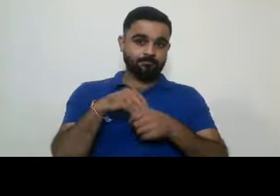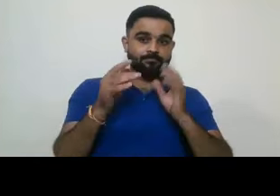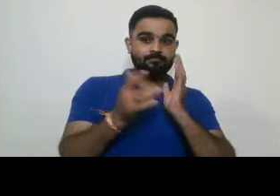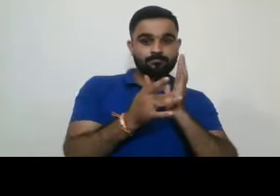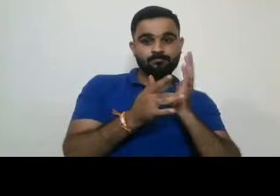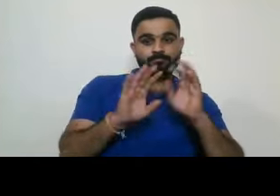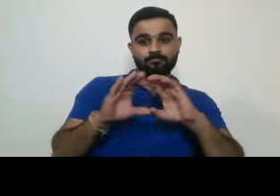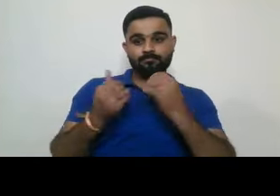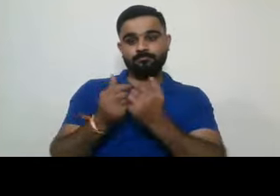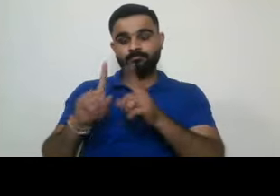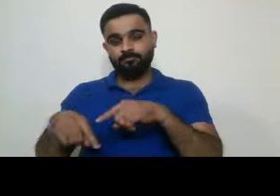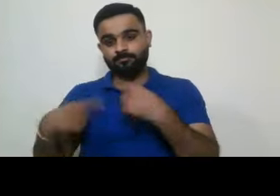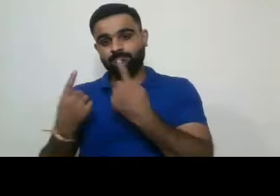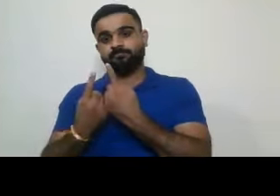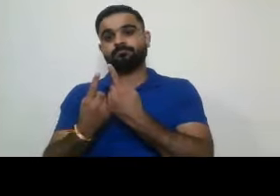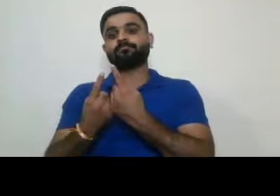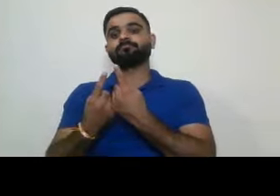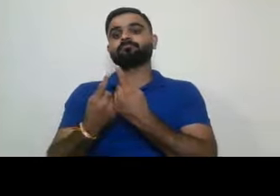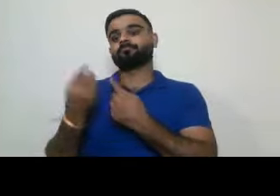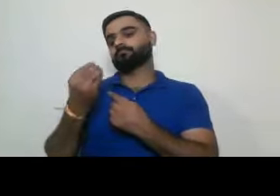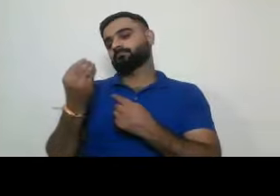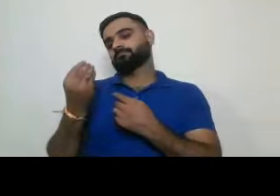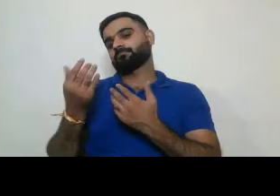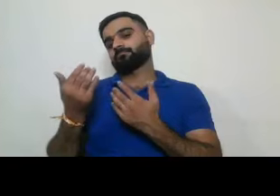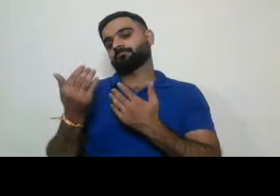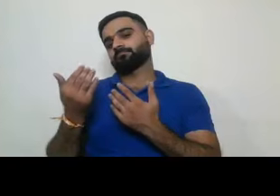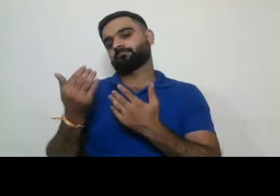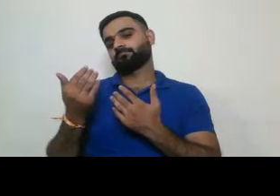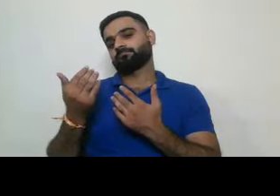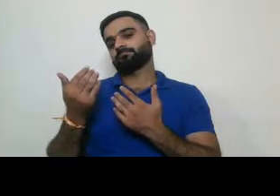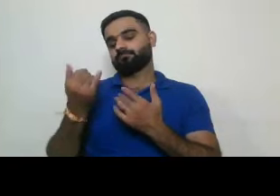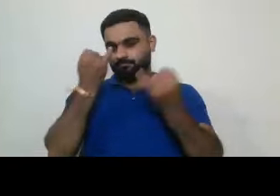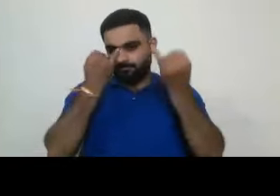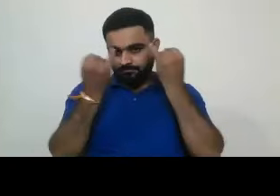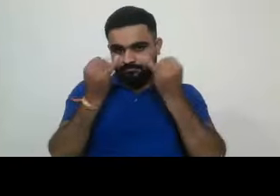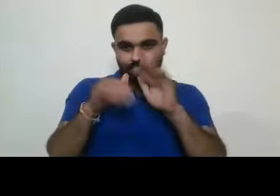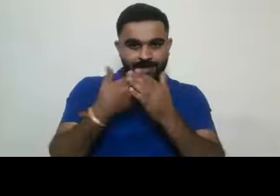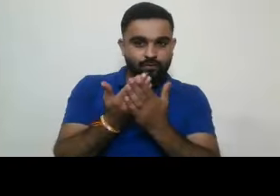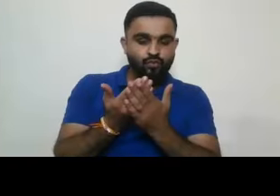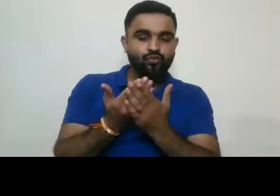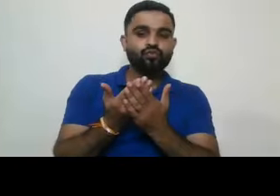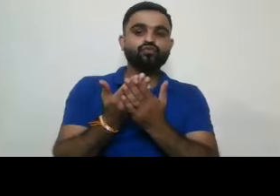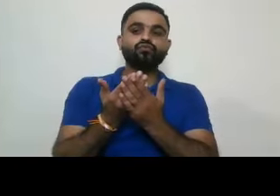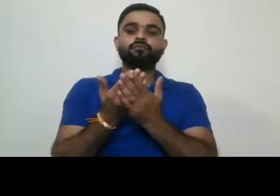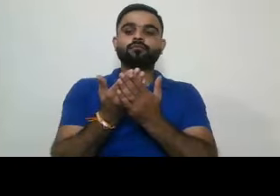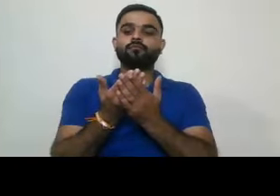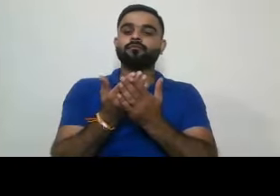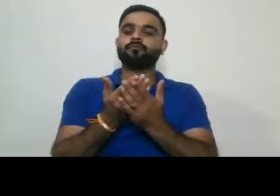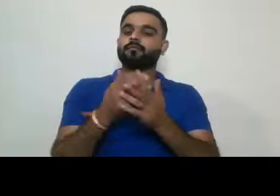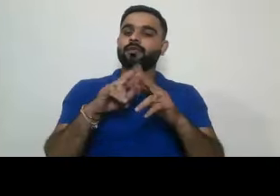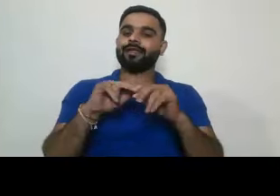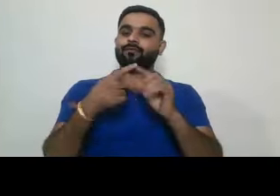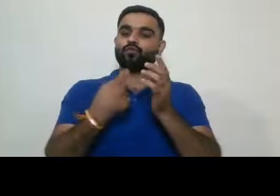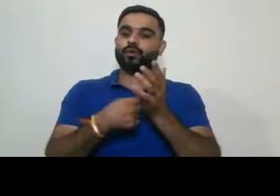in the classroom. And we had come up with an idea of how to what factors should